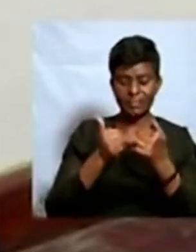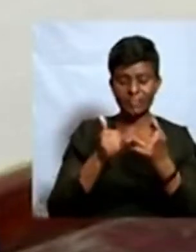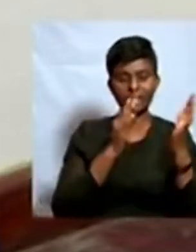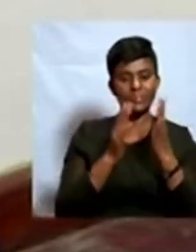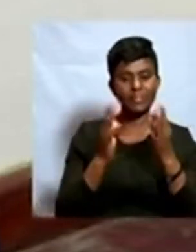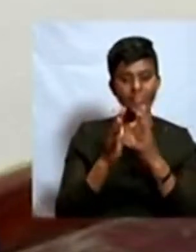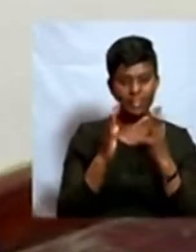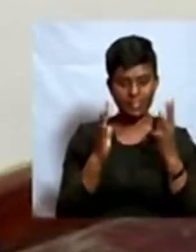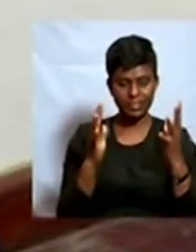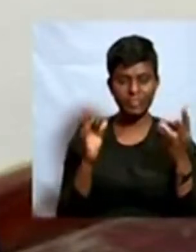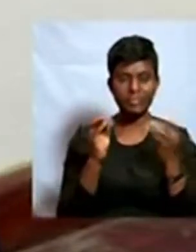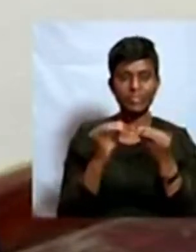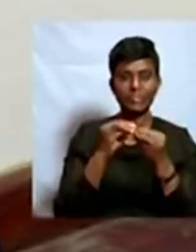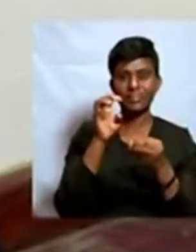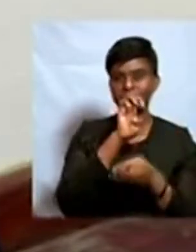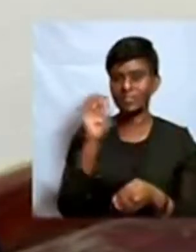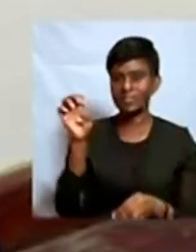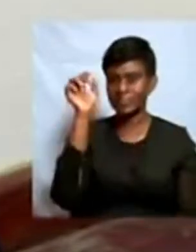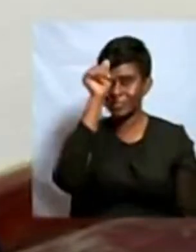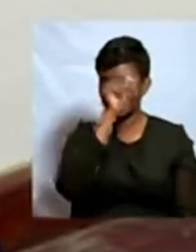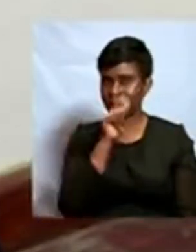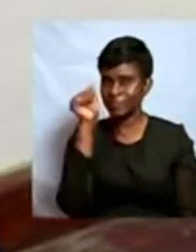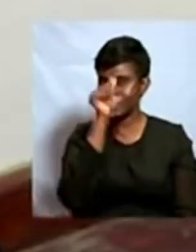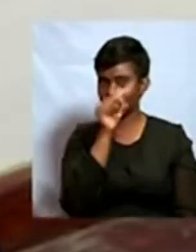expand to East Africa.